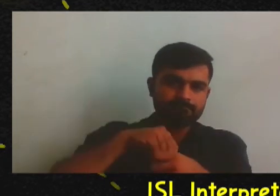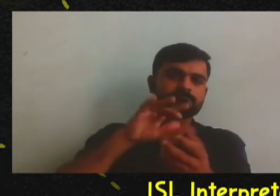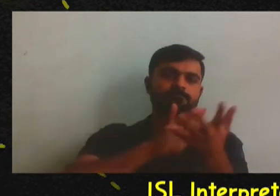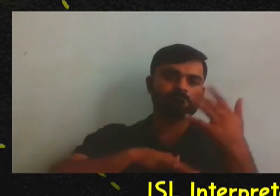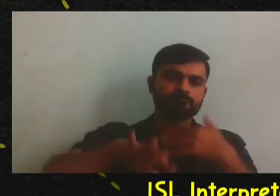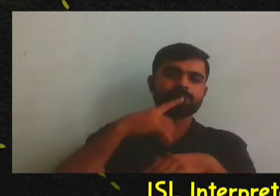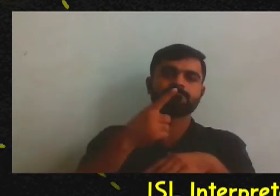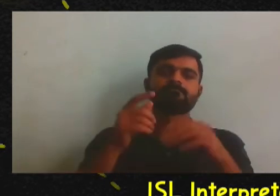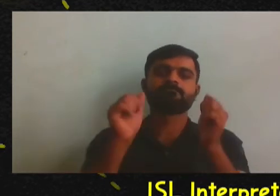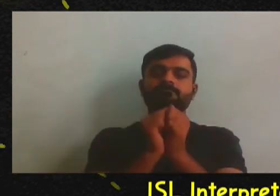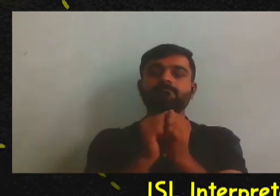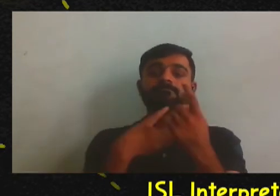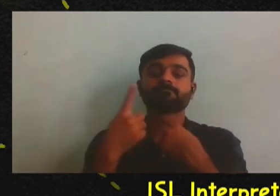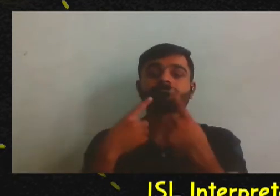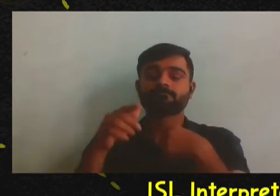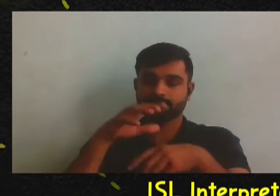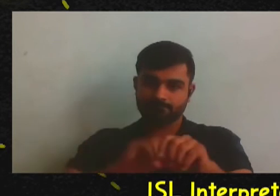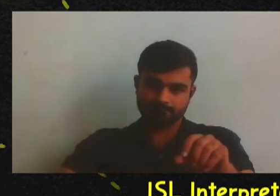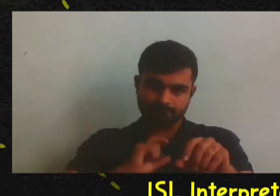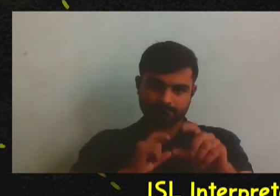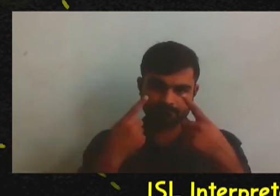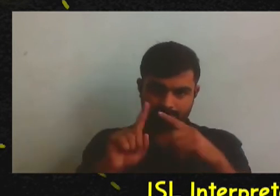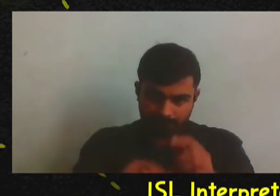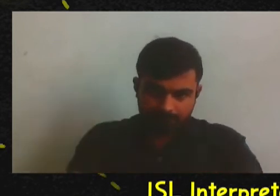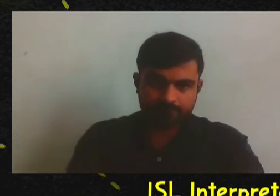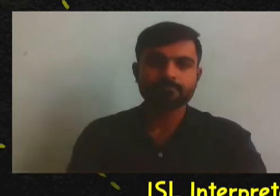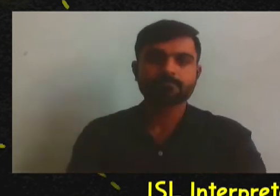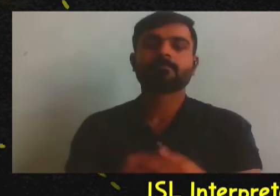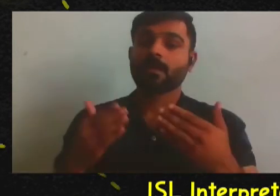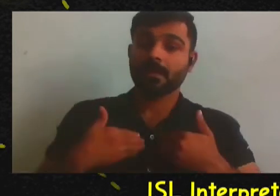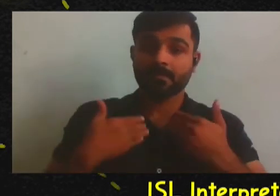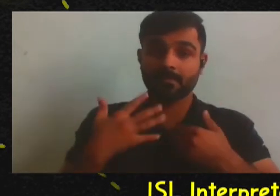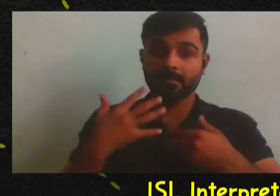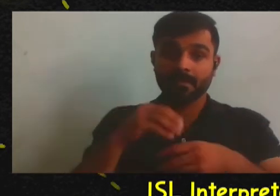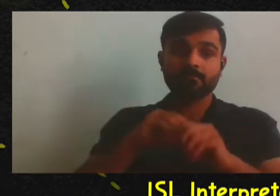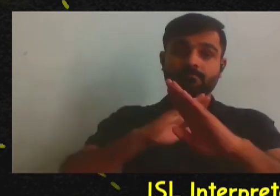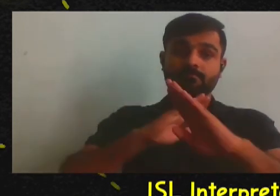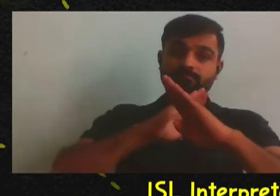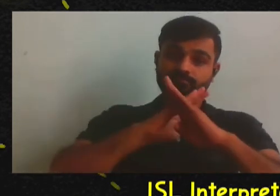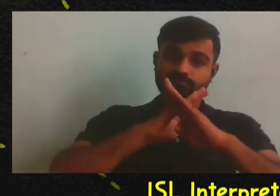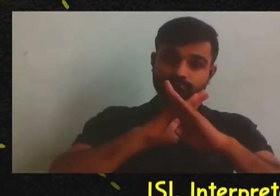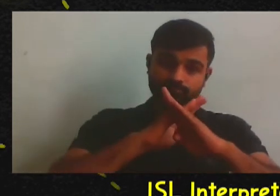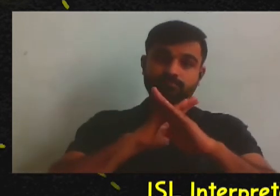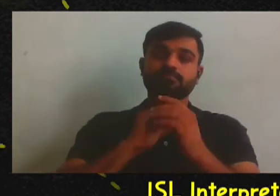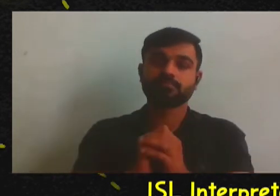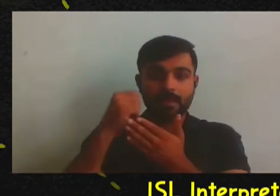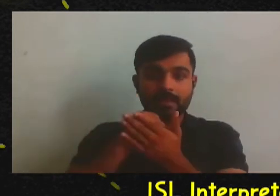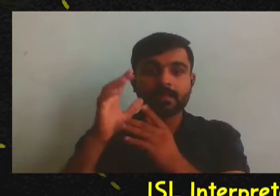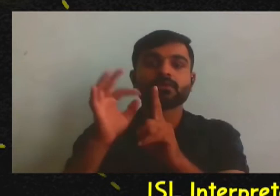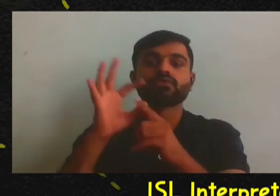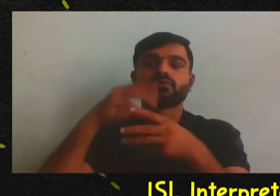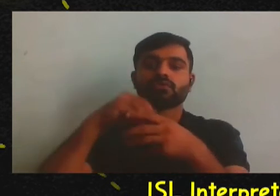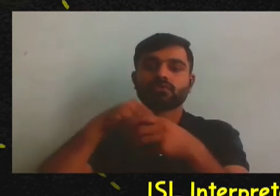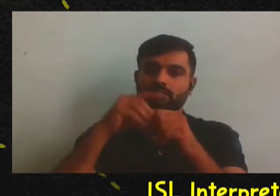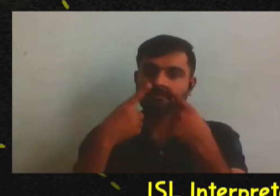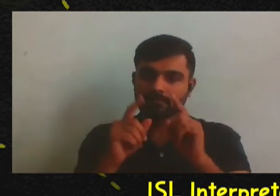like, when you're somebody's confidant, right? You treasure it, you protect it, you try to do right by it,